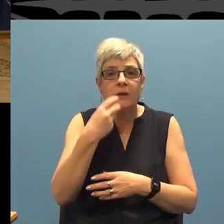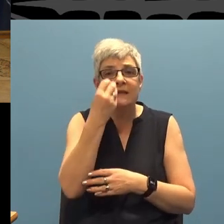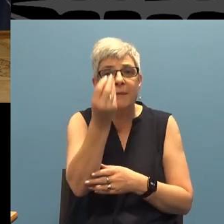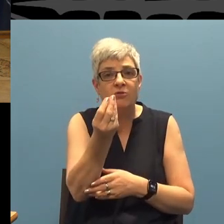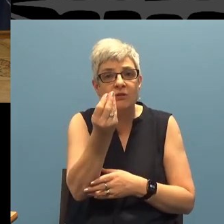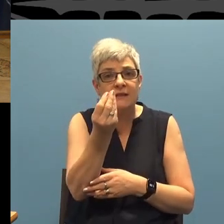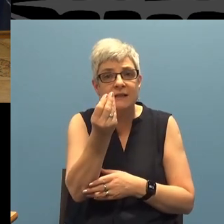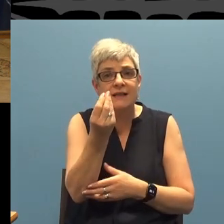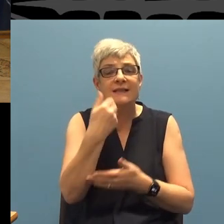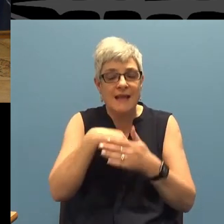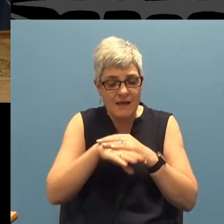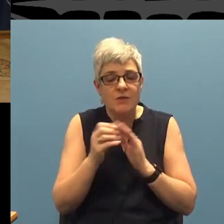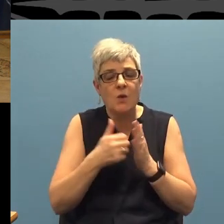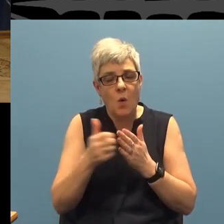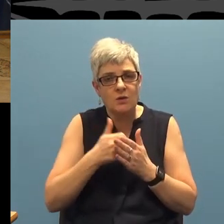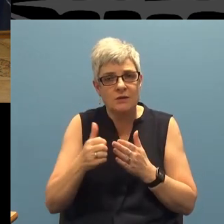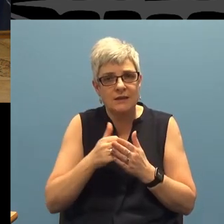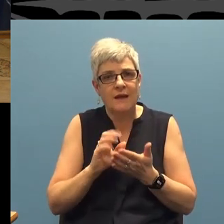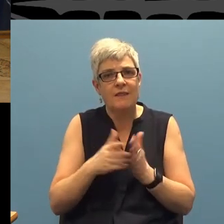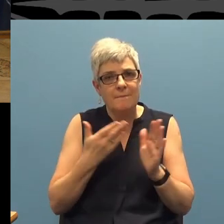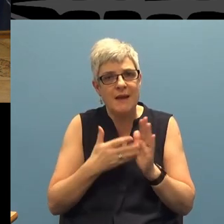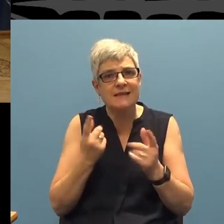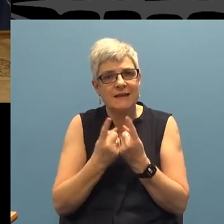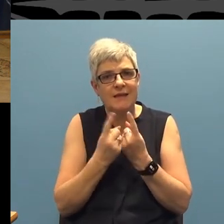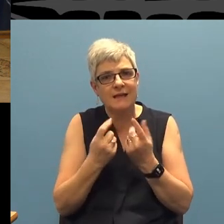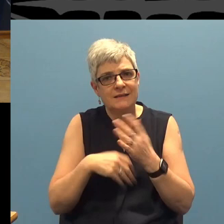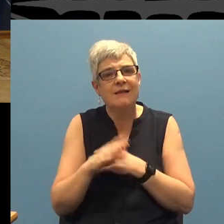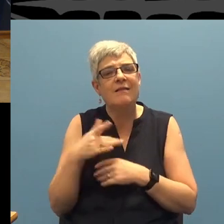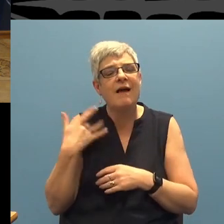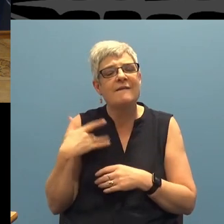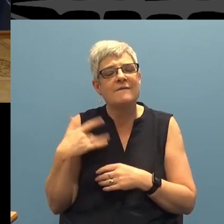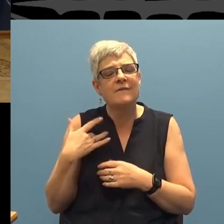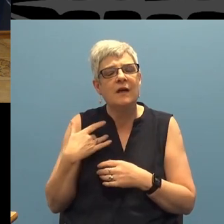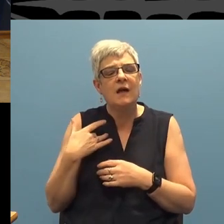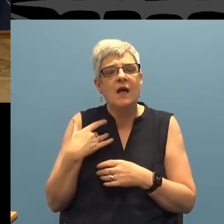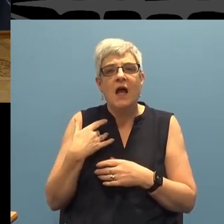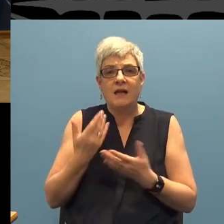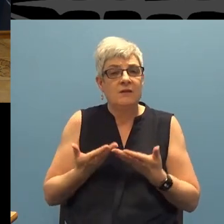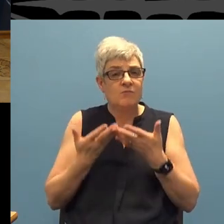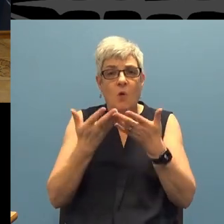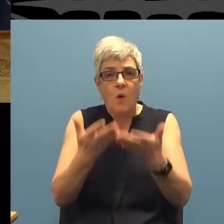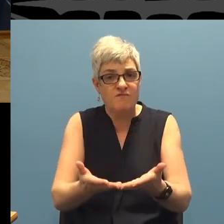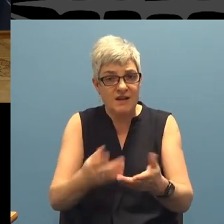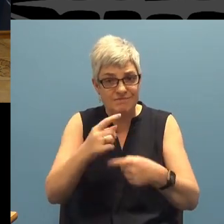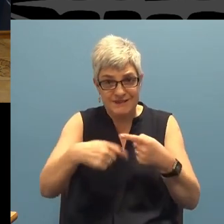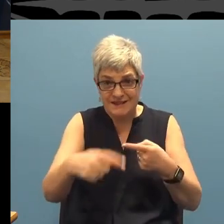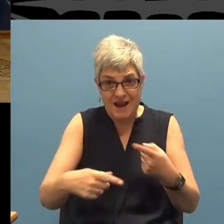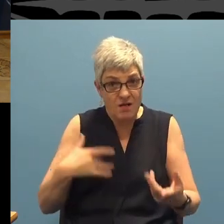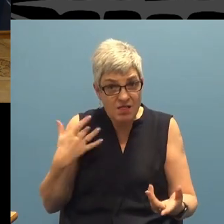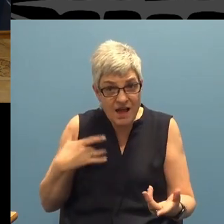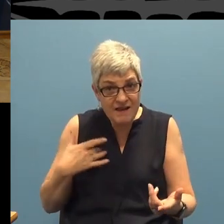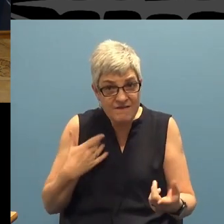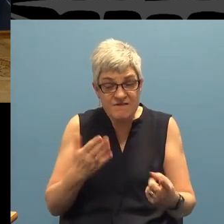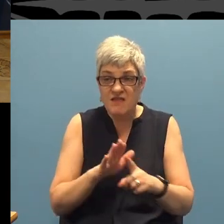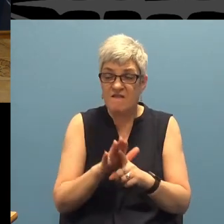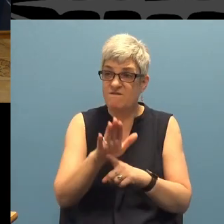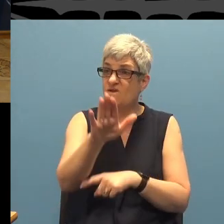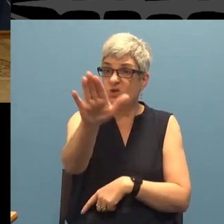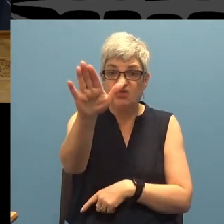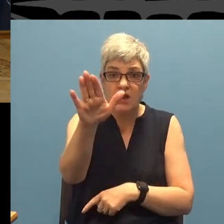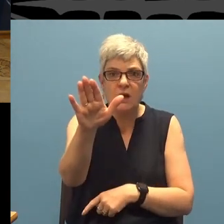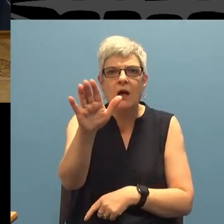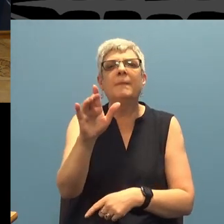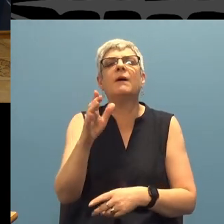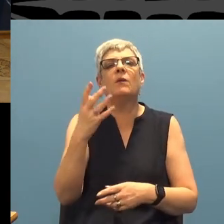the good and the messy things of life. And he offers us not just eternal life in some distant future, but the presence of